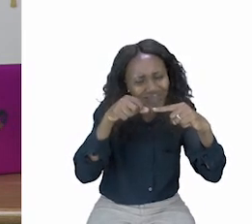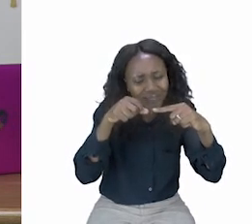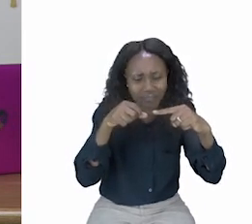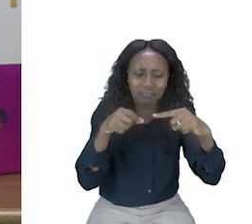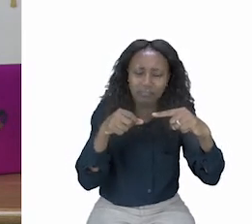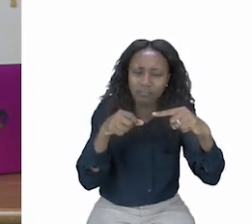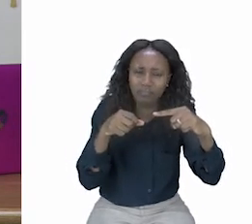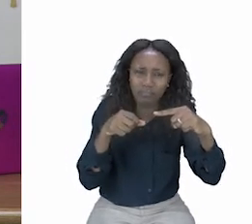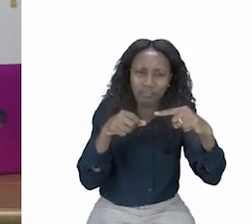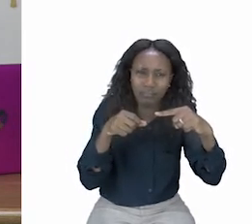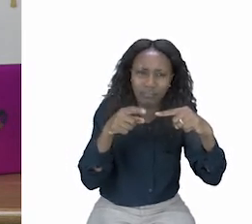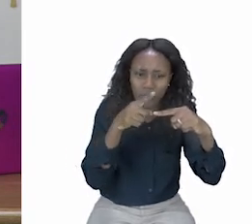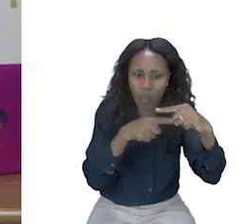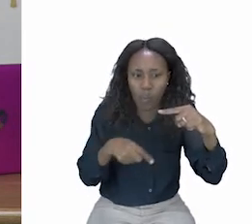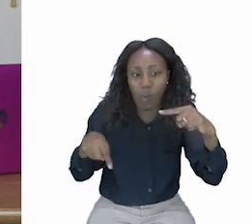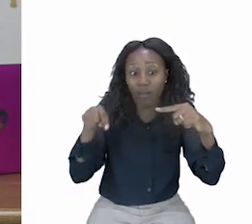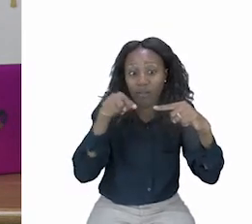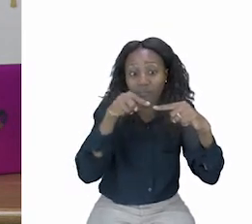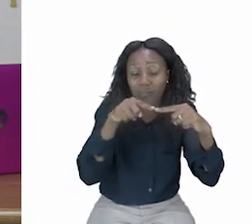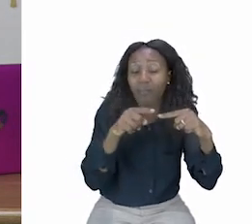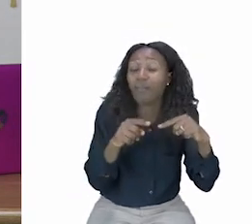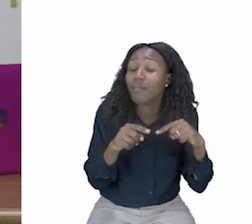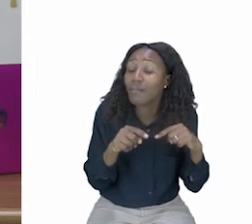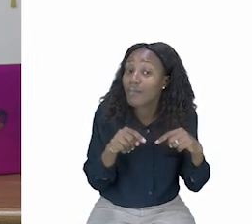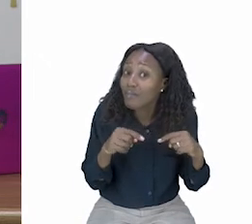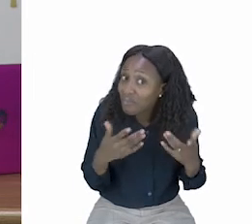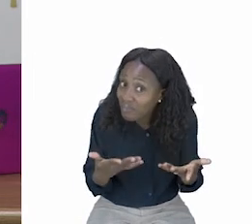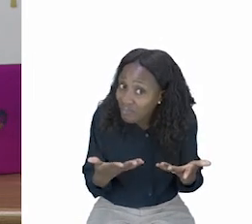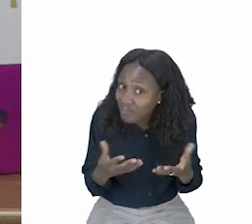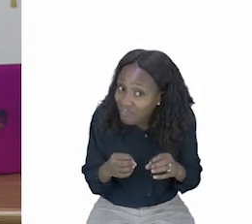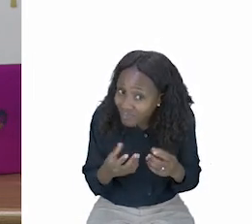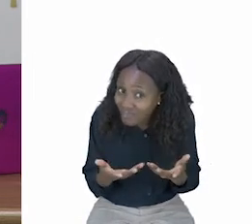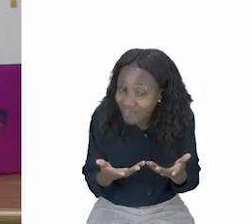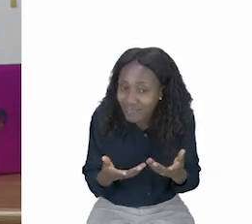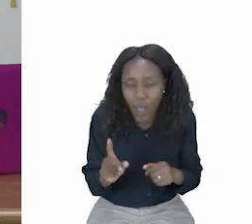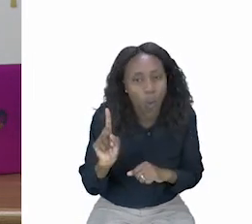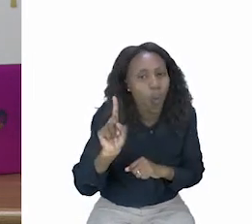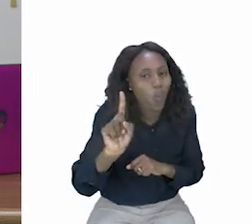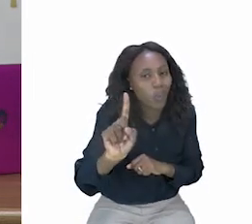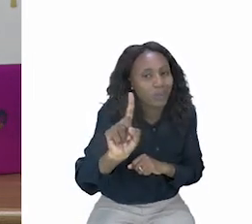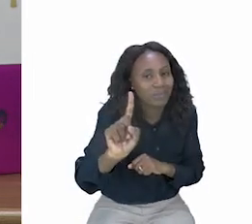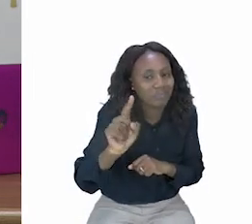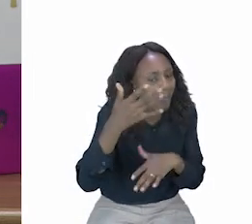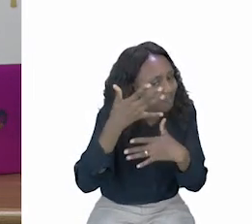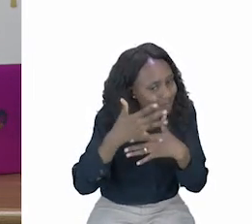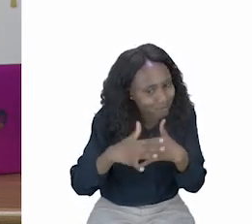together. 1. So a circle only has one